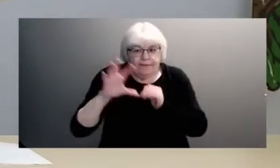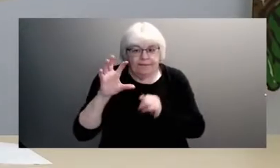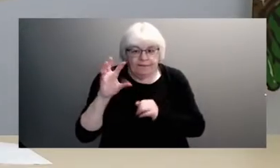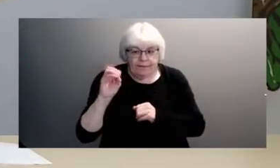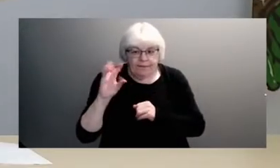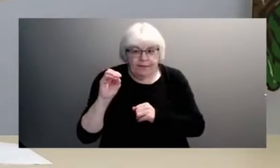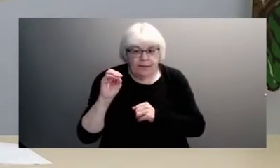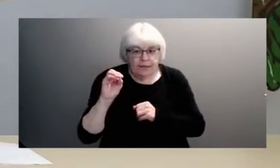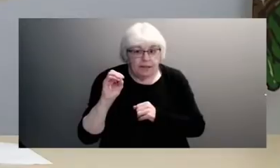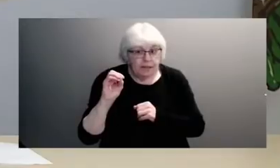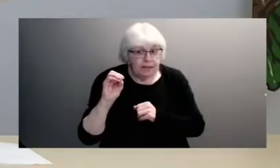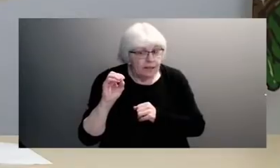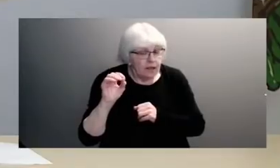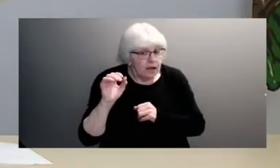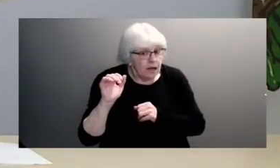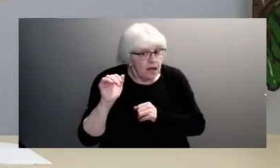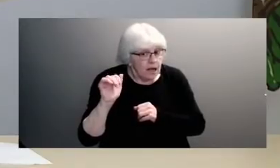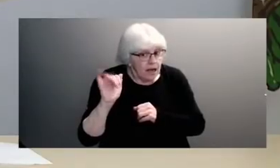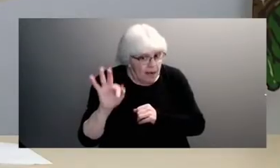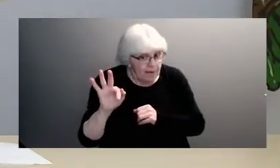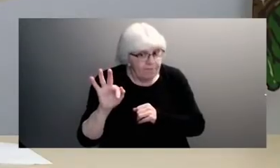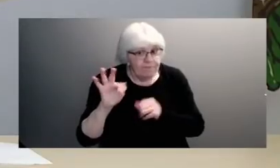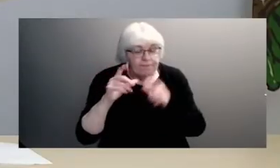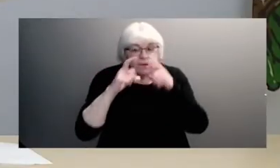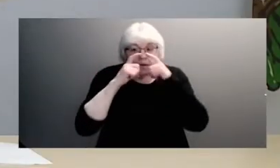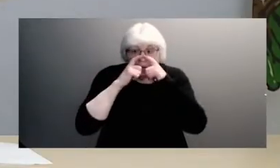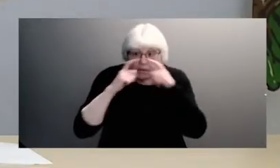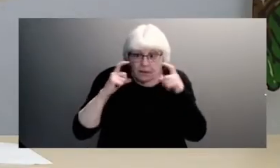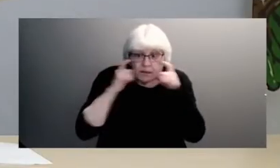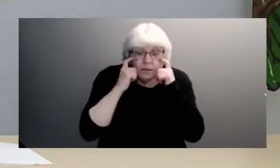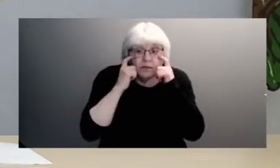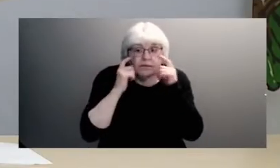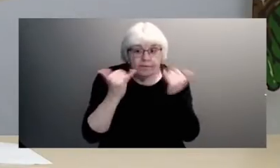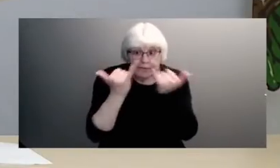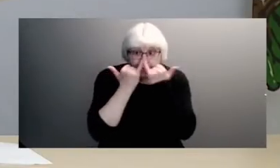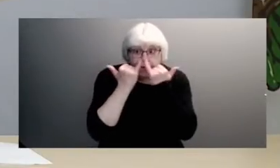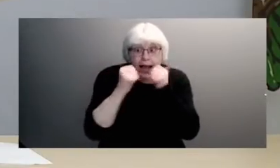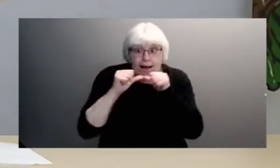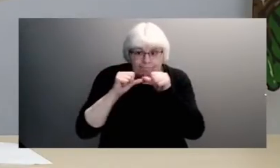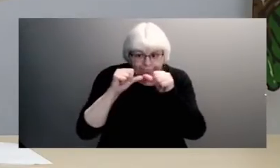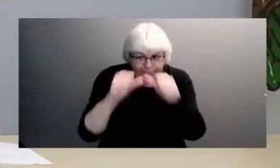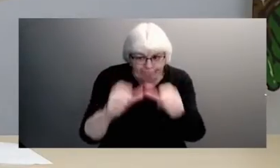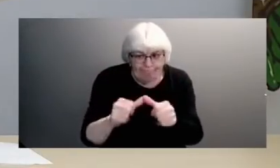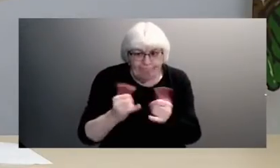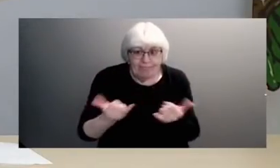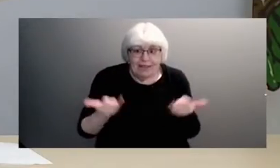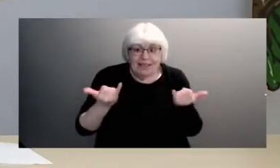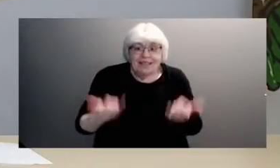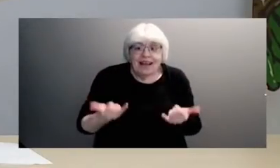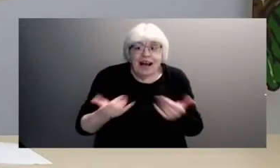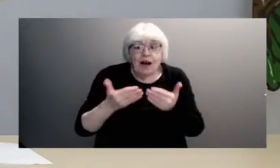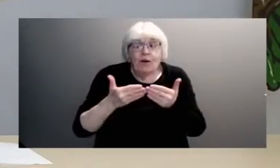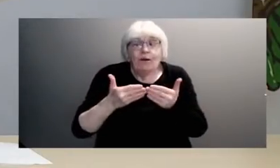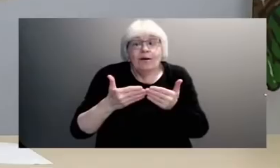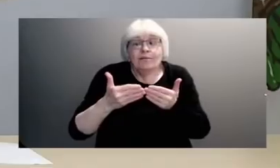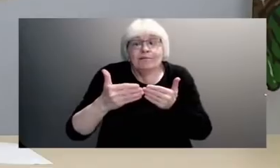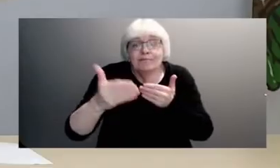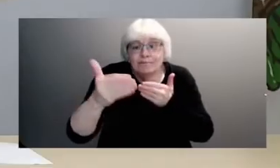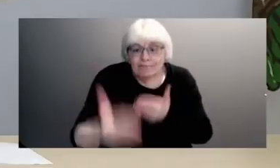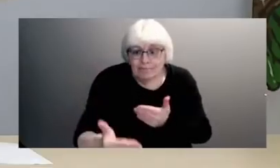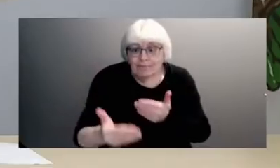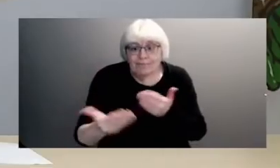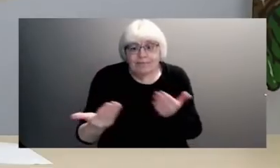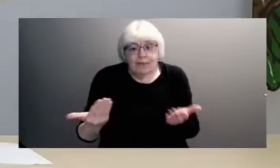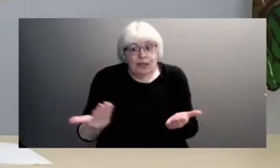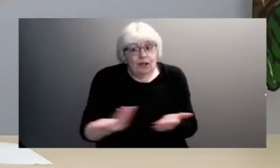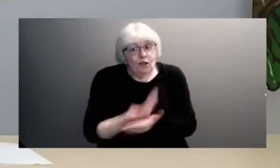We are entering the next phase of this pandemic from a position of strength. We have a very high rate of full